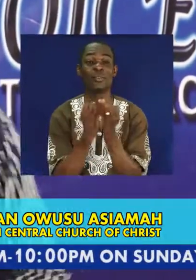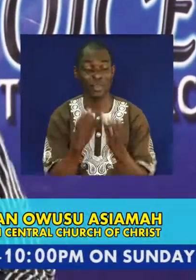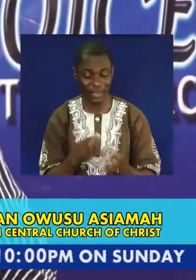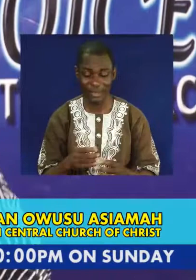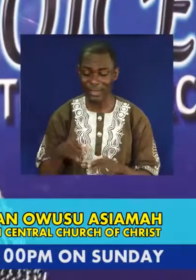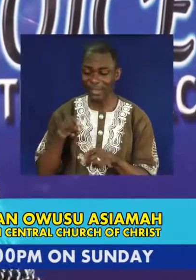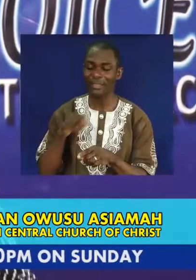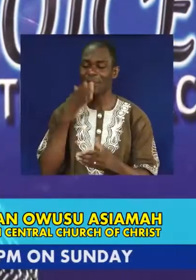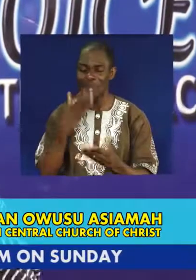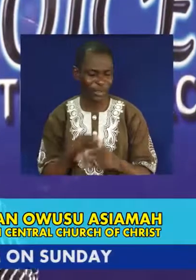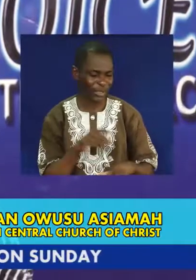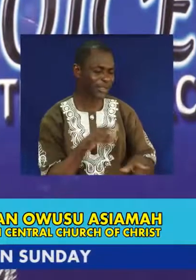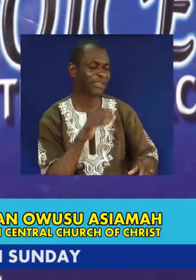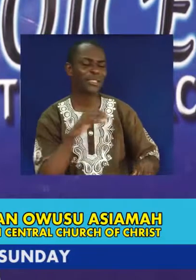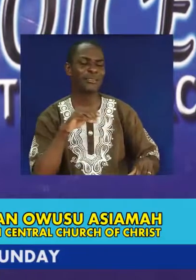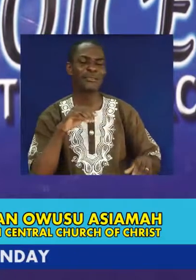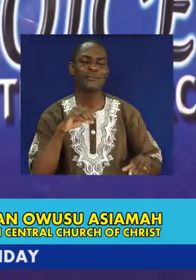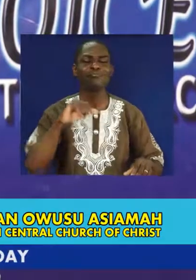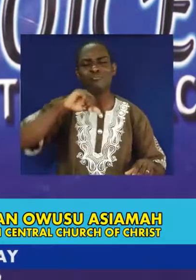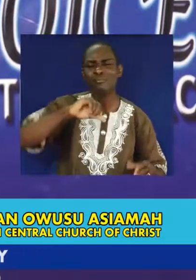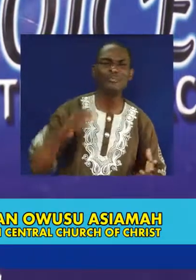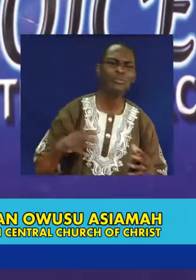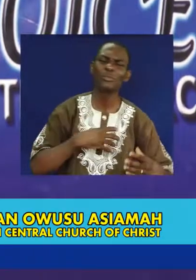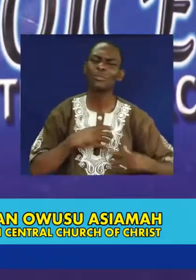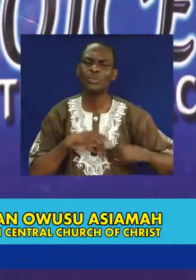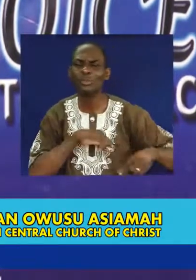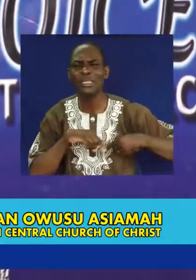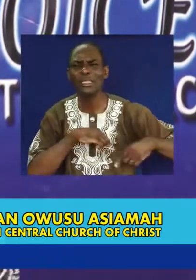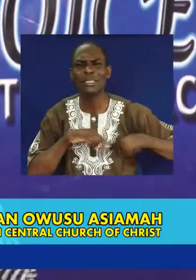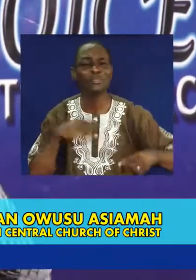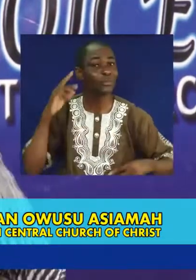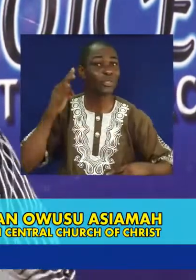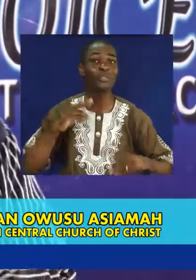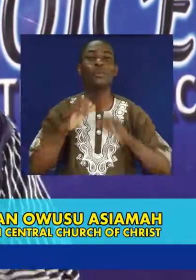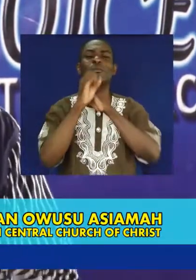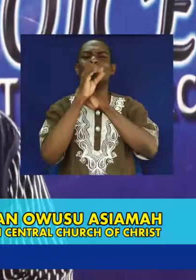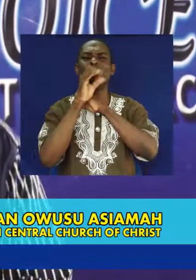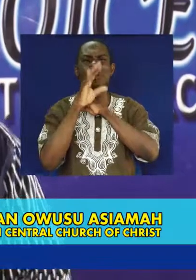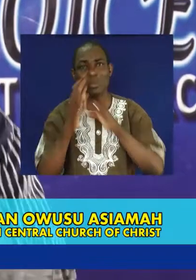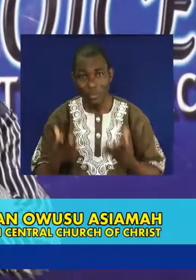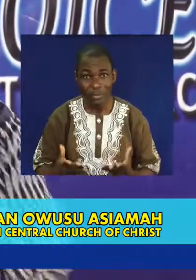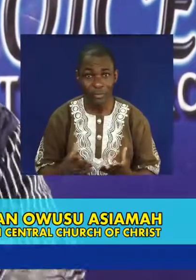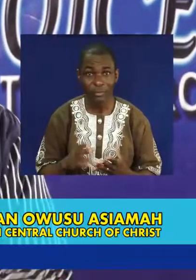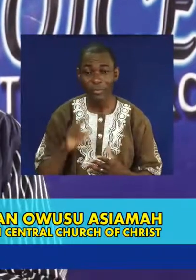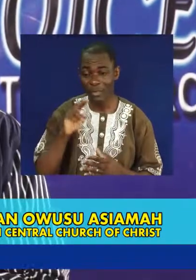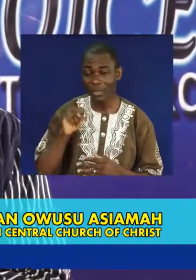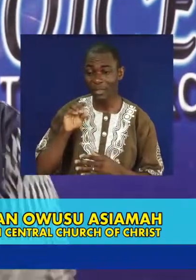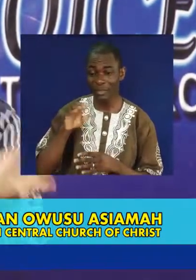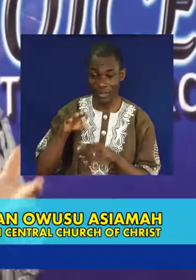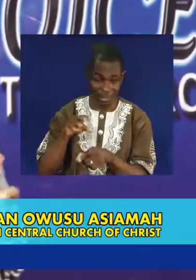onkosa no yare se mu mienu nyina se mu yade ni ya me do fopa a wotie me yasem a wore ho papa e wo man we